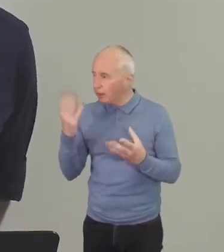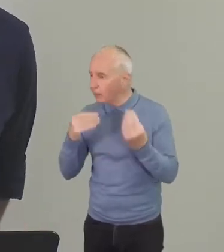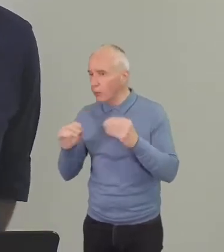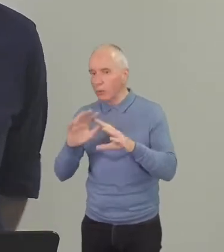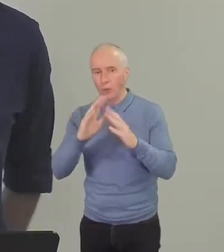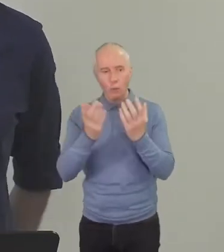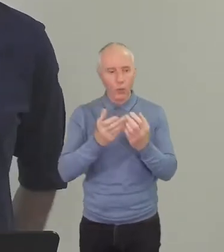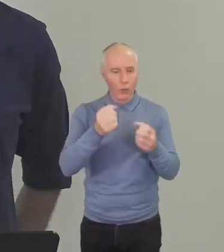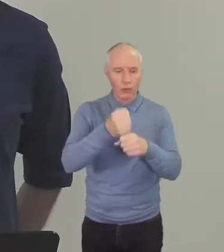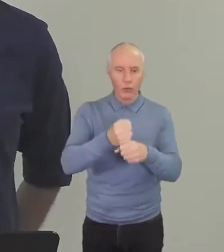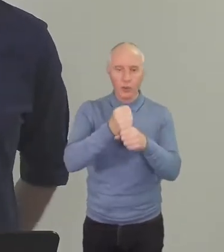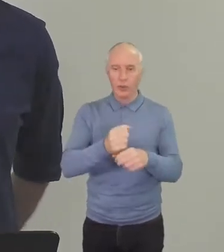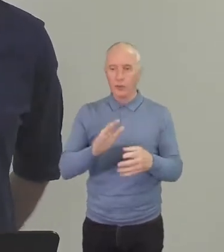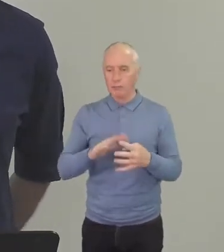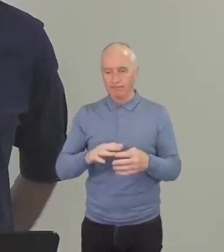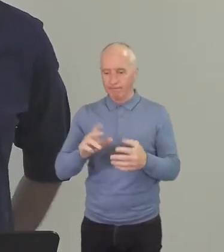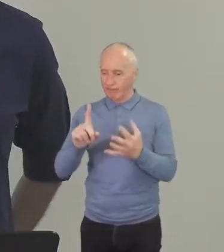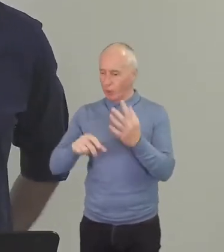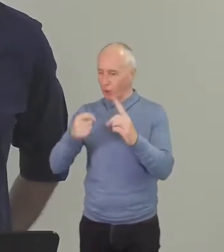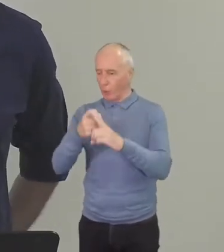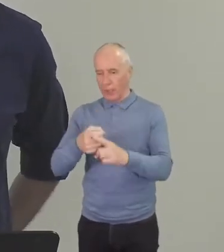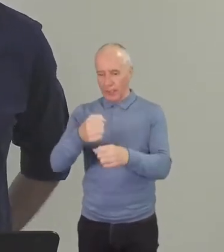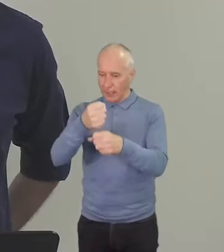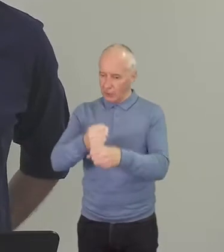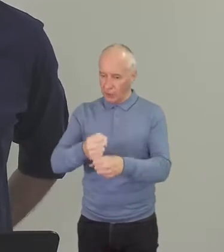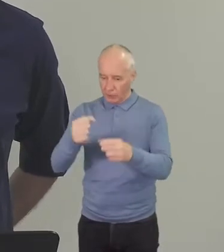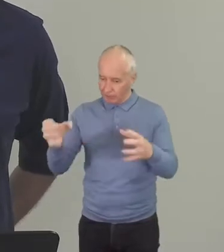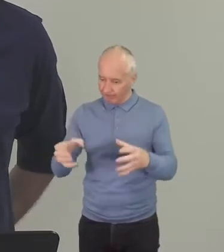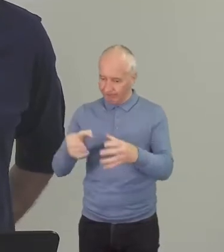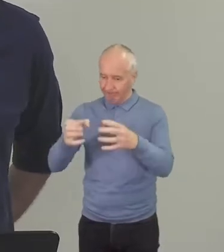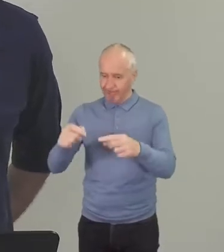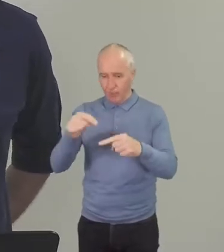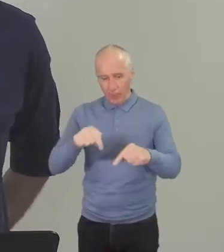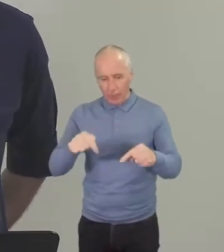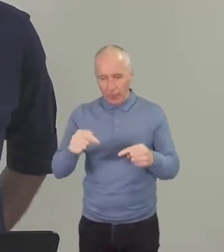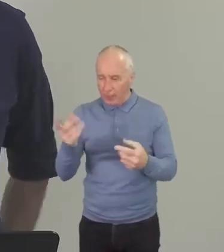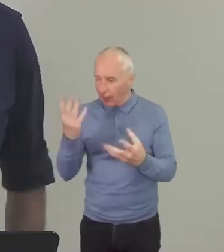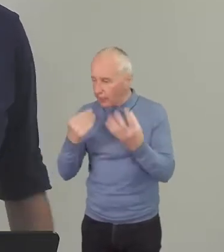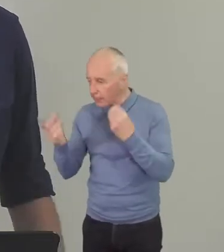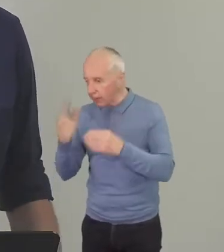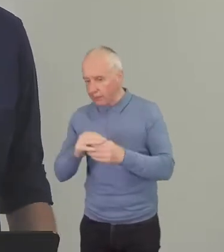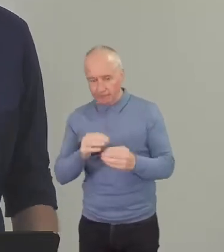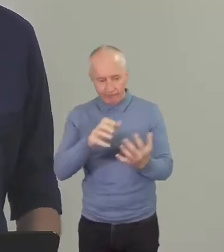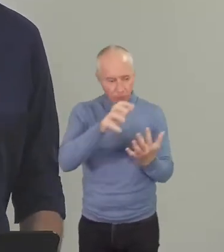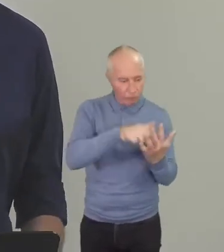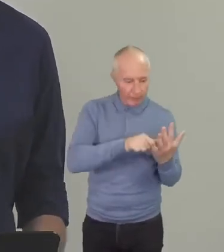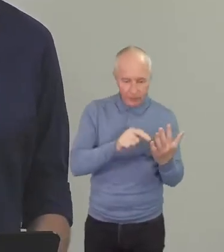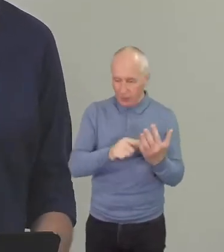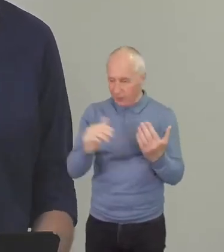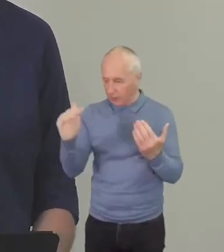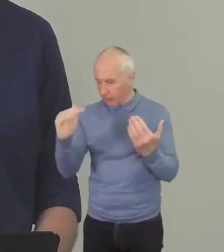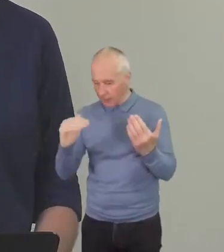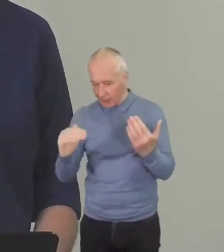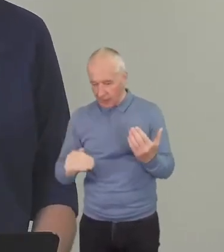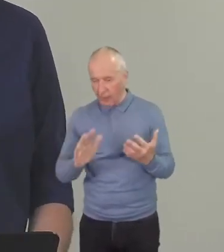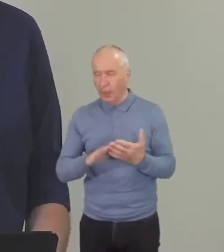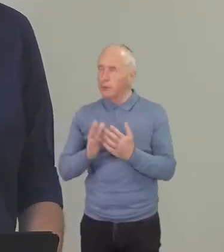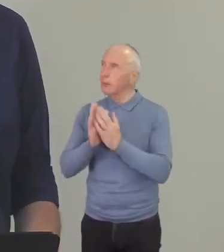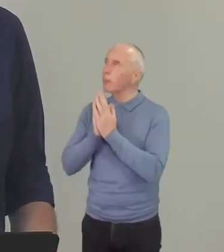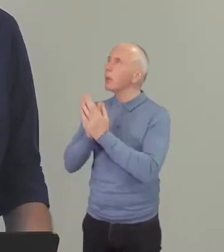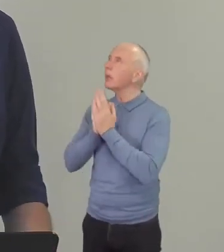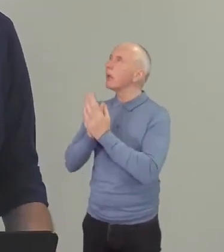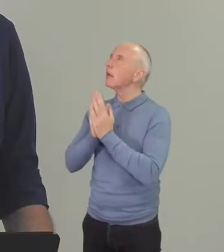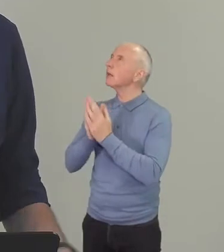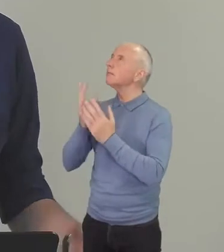to our churches in the UK as well. We matched what we were learning against Scripture. We prayed earnestly. We sought